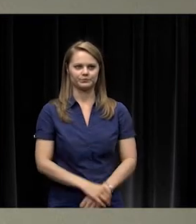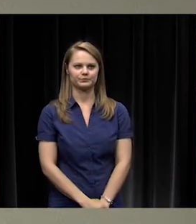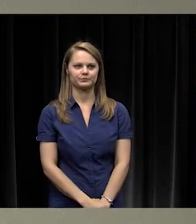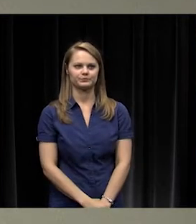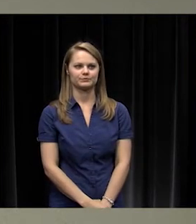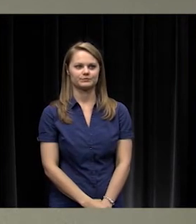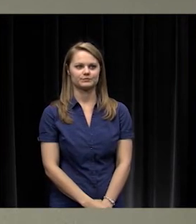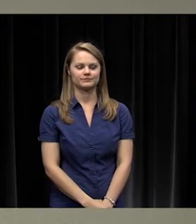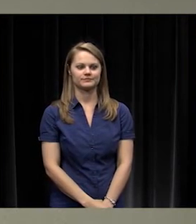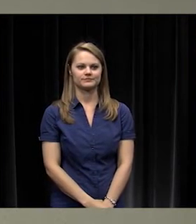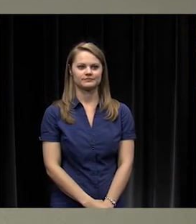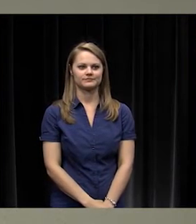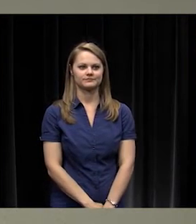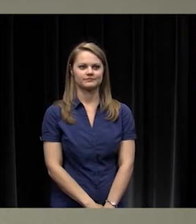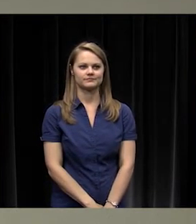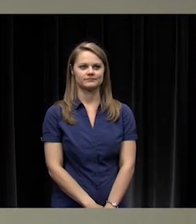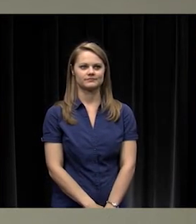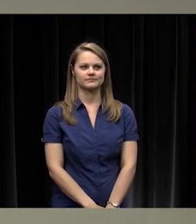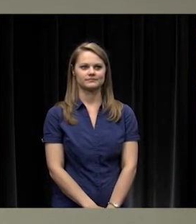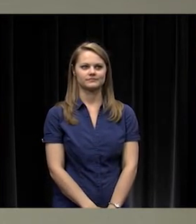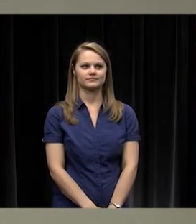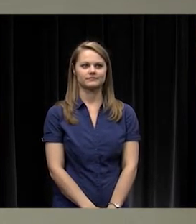Supervisor.